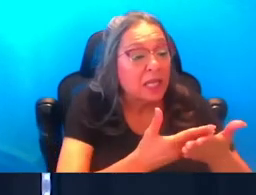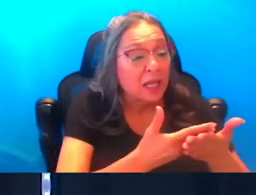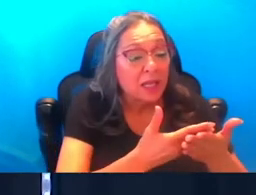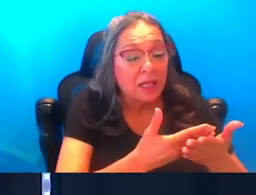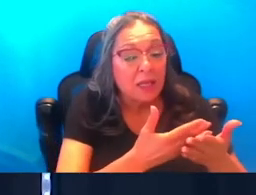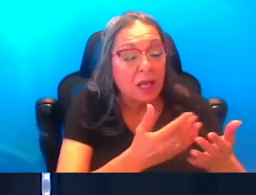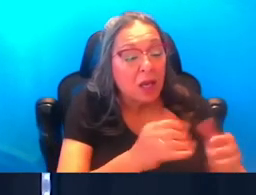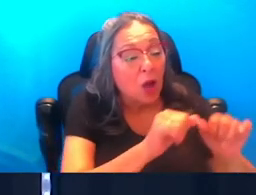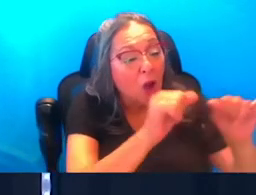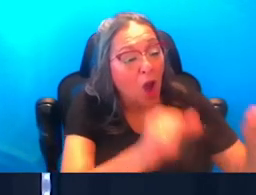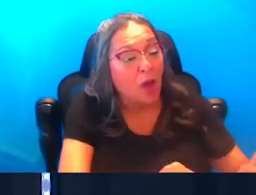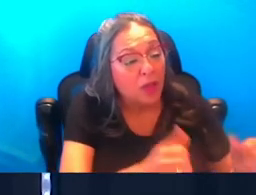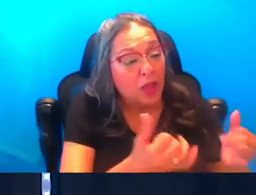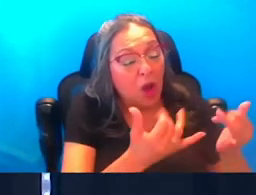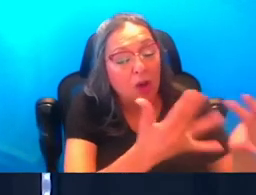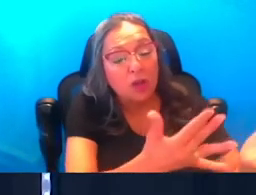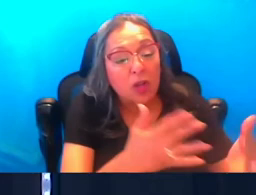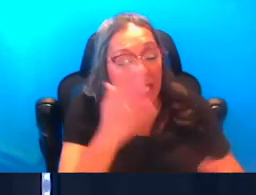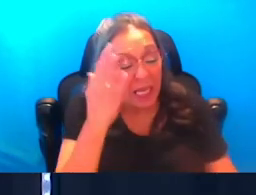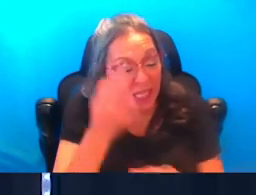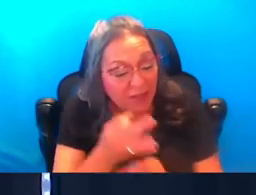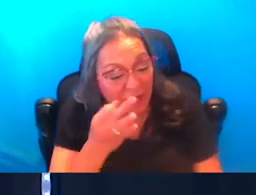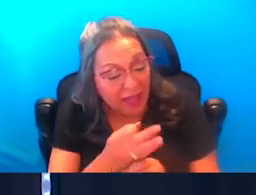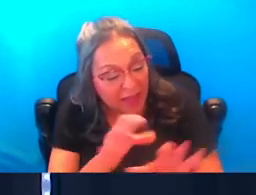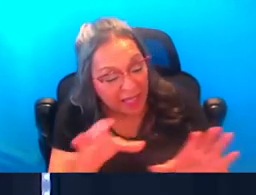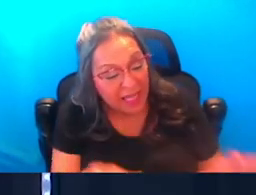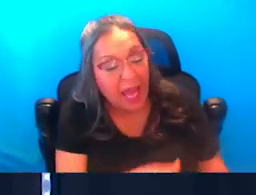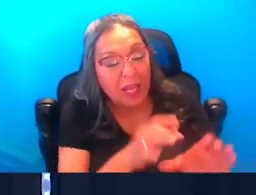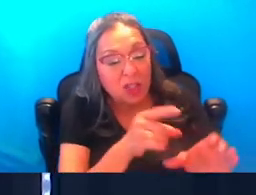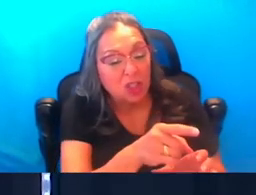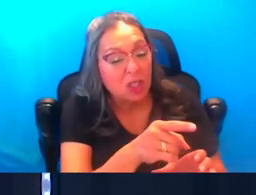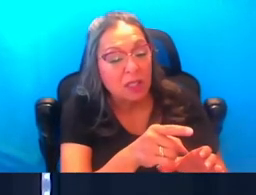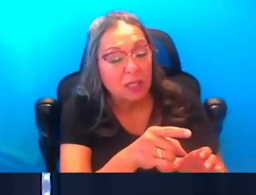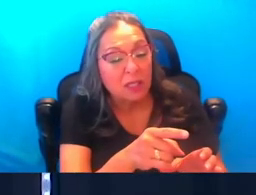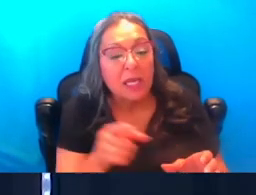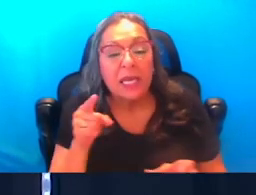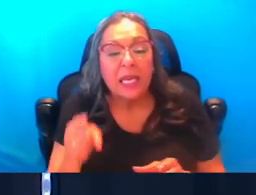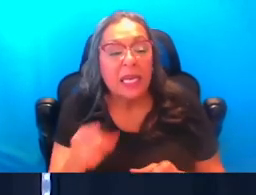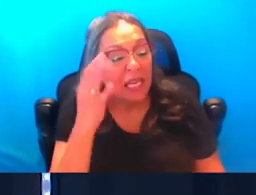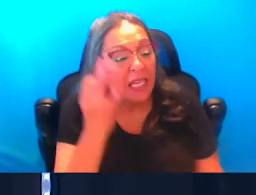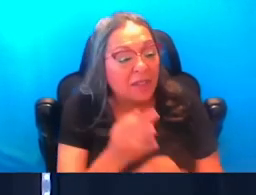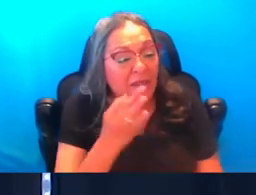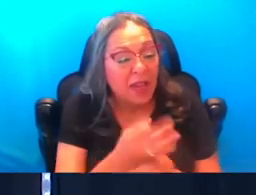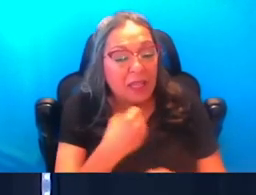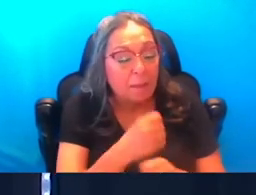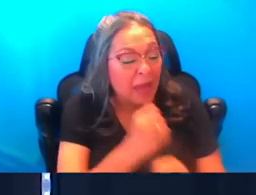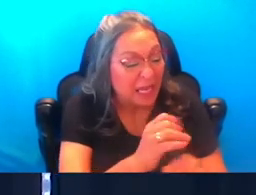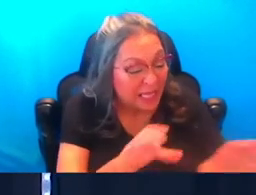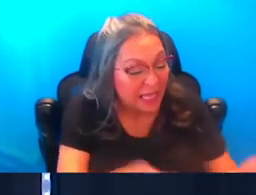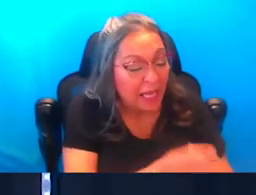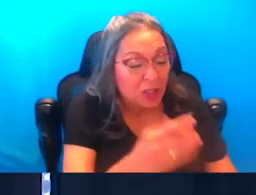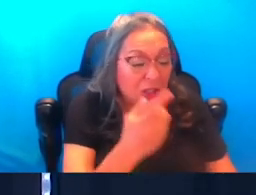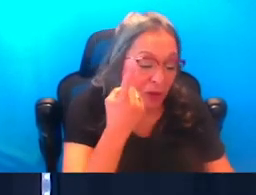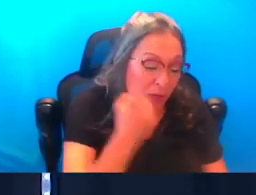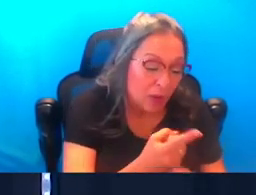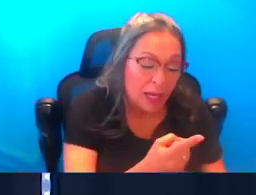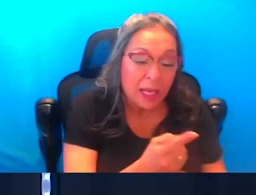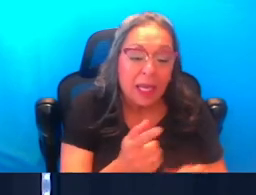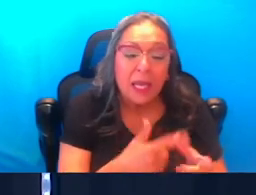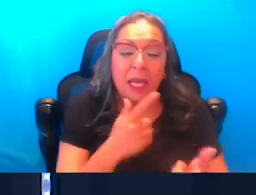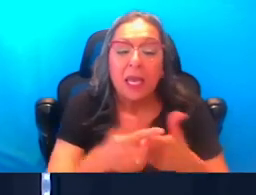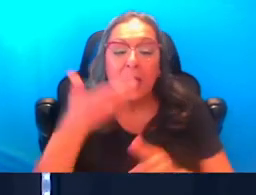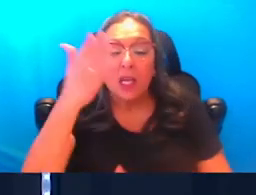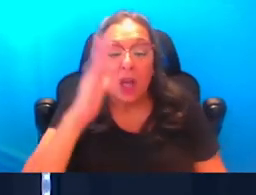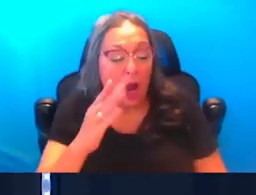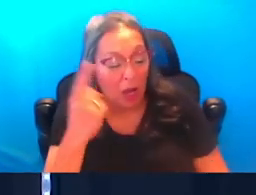and his actions worked together. His actions made his faith complete. And so it happened just as the scriptures say. Abraham believed God and God counted him as